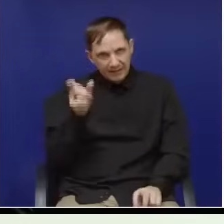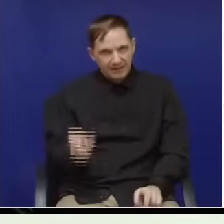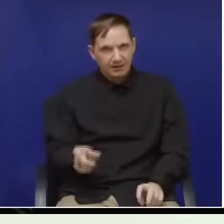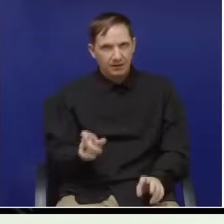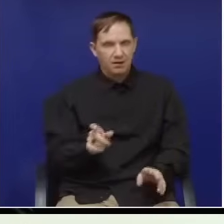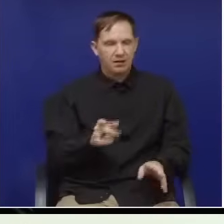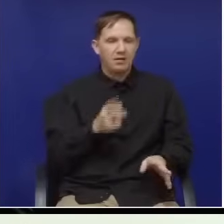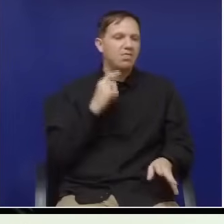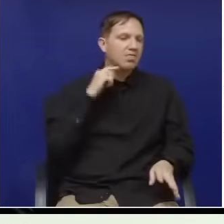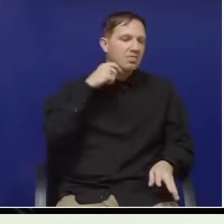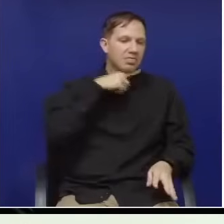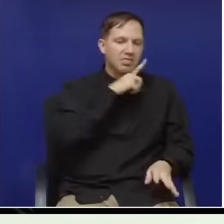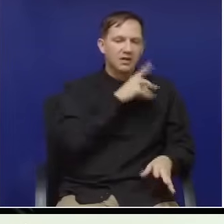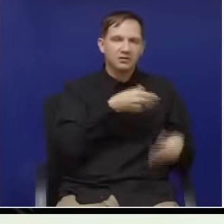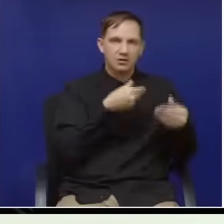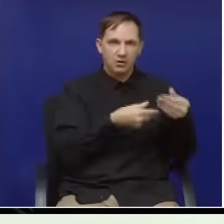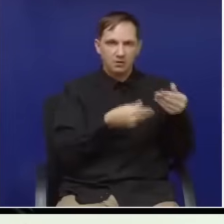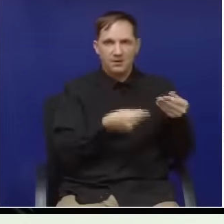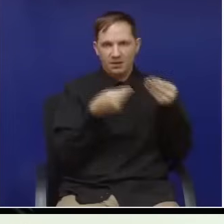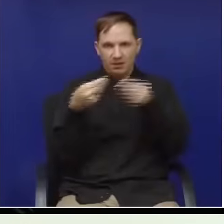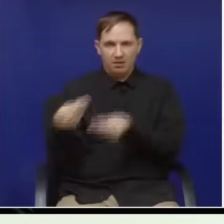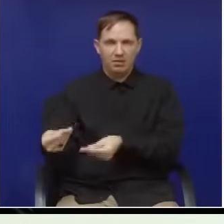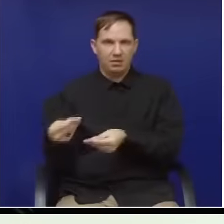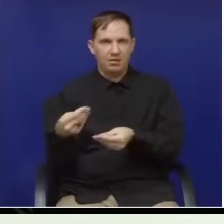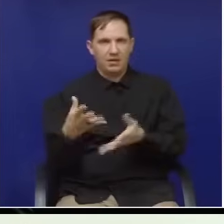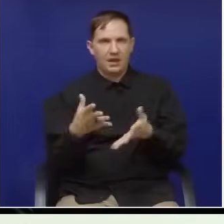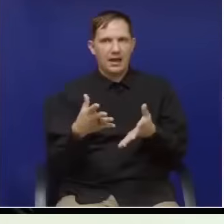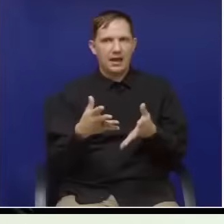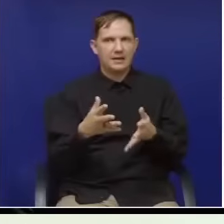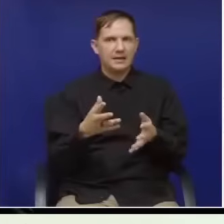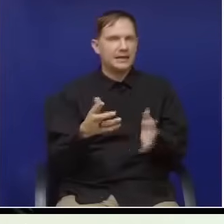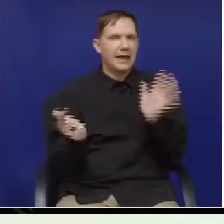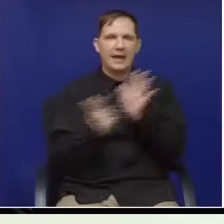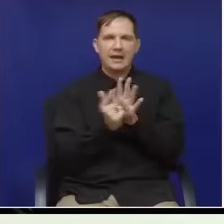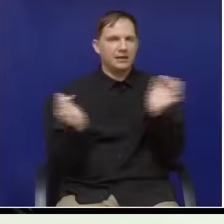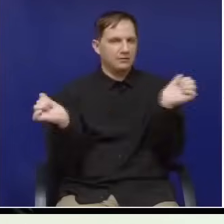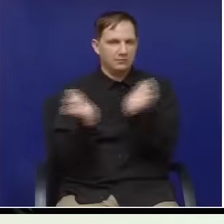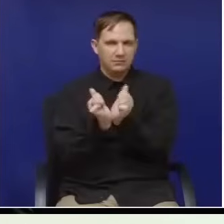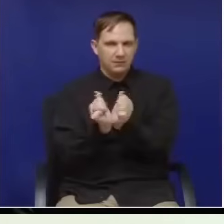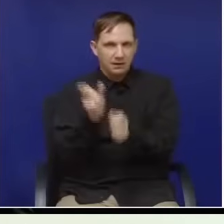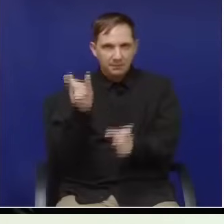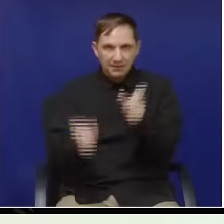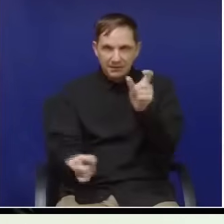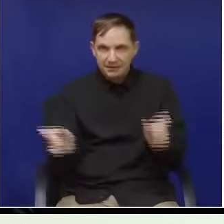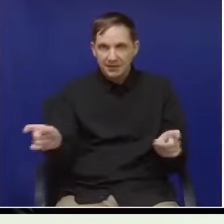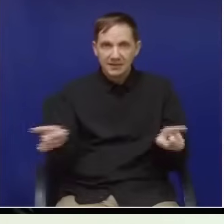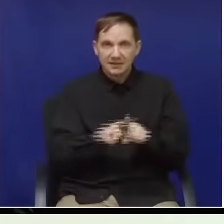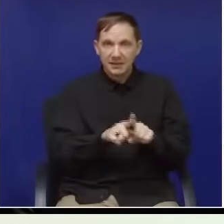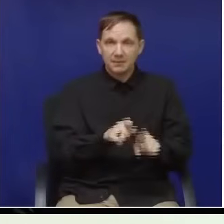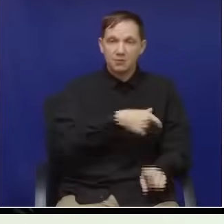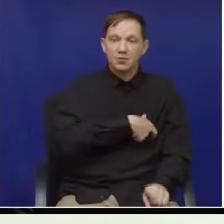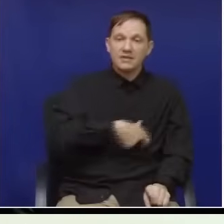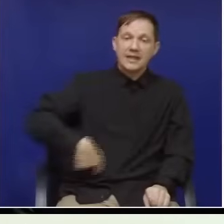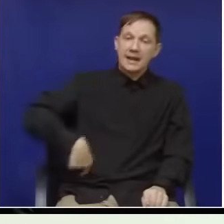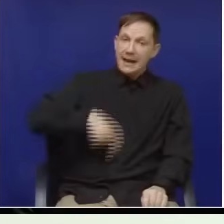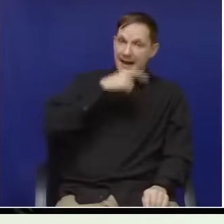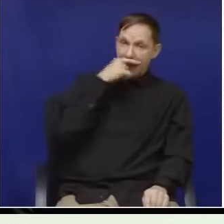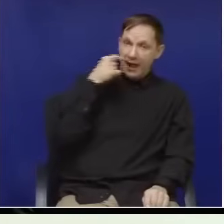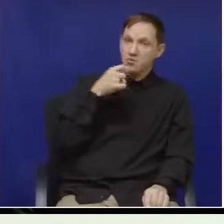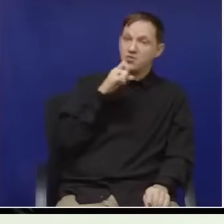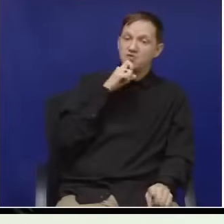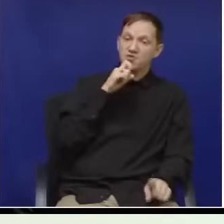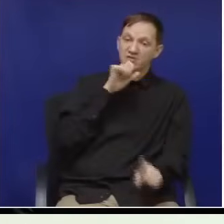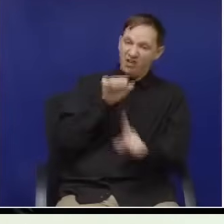documents, incurred irregular expenditure, unlawfully detained suspects, and even invoked the President's name to